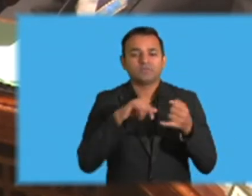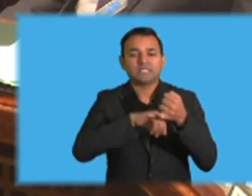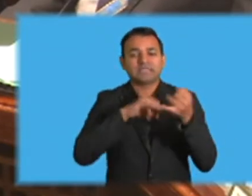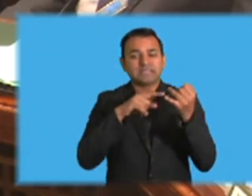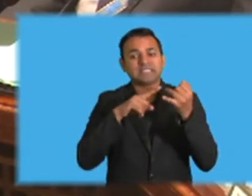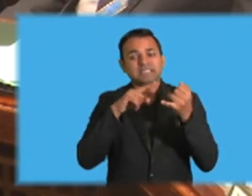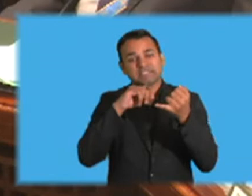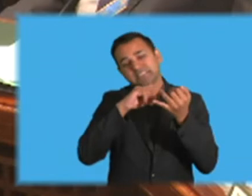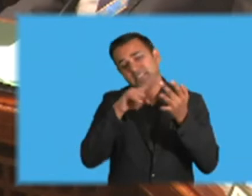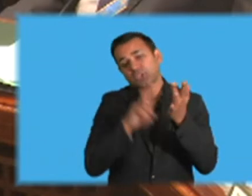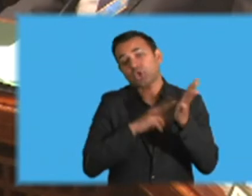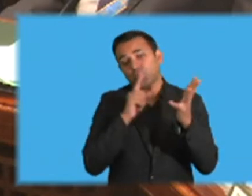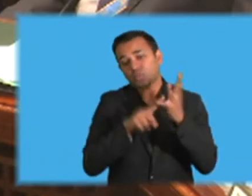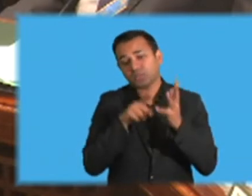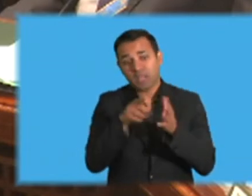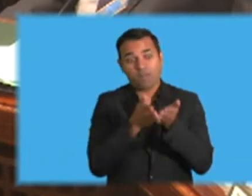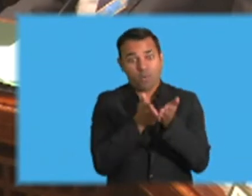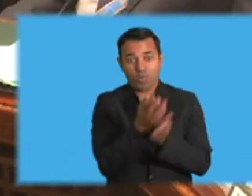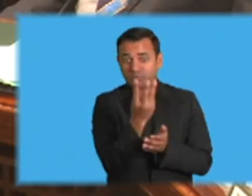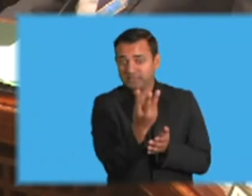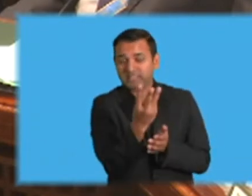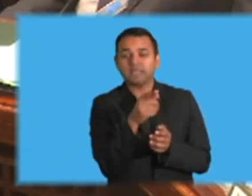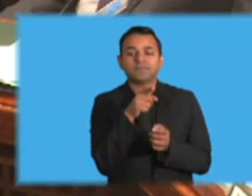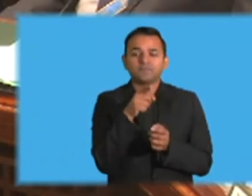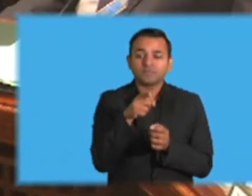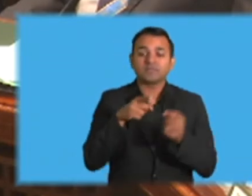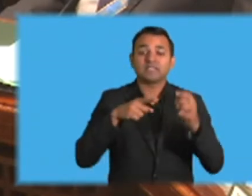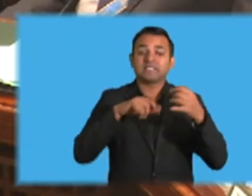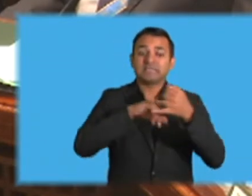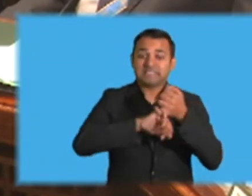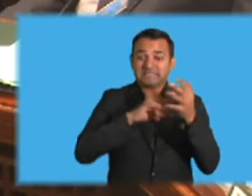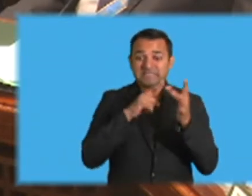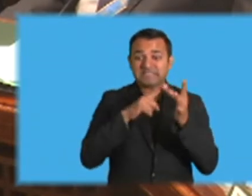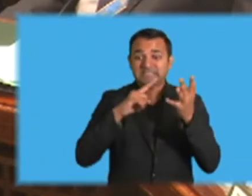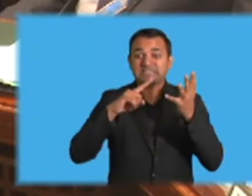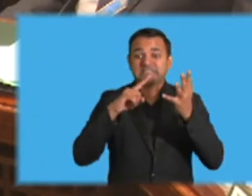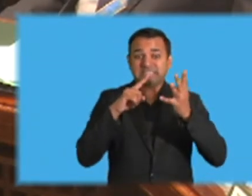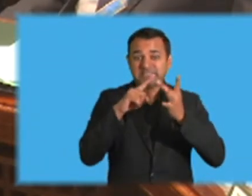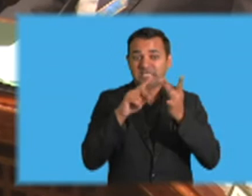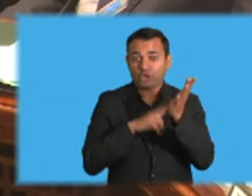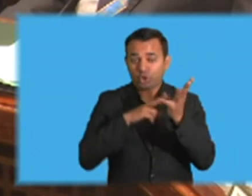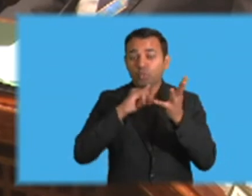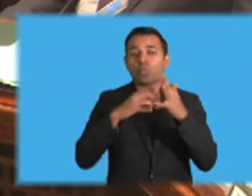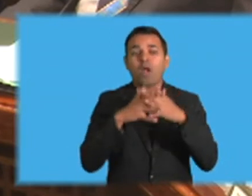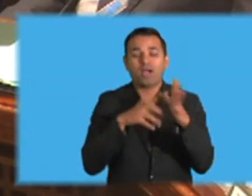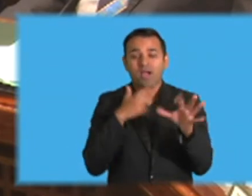Sinuwasa 3, there is 1 and 3. 3, because it is out of the port